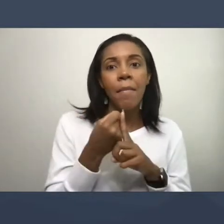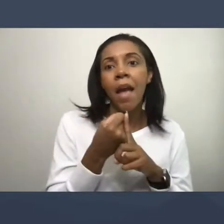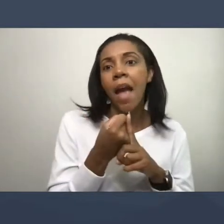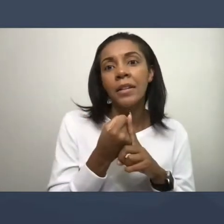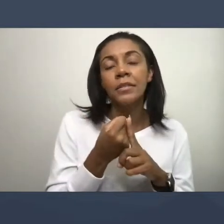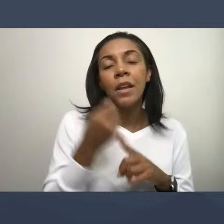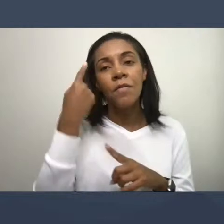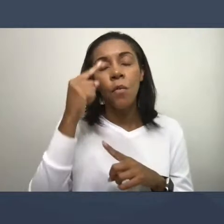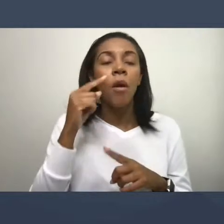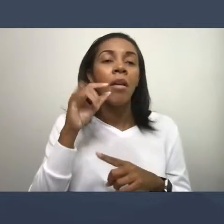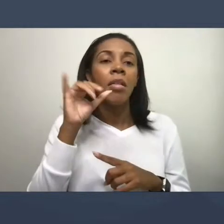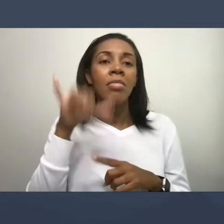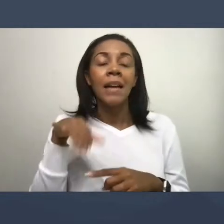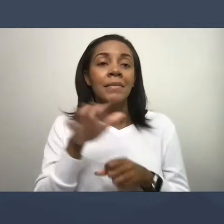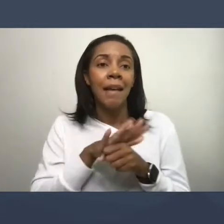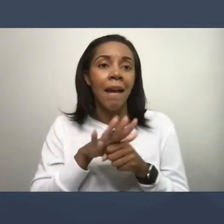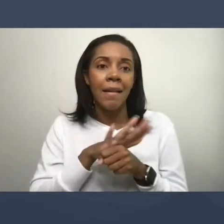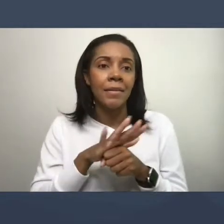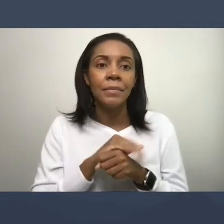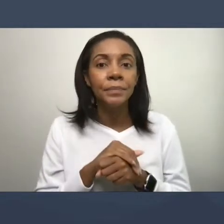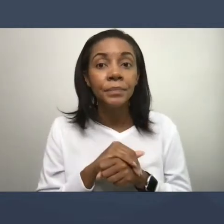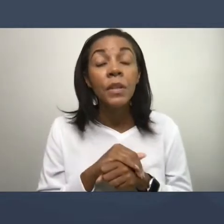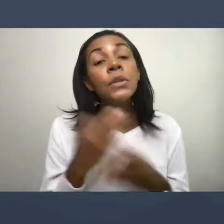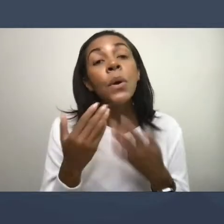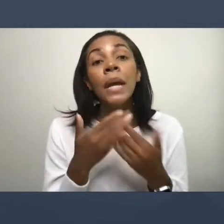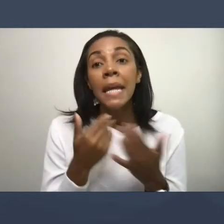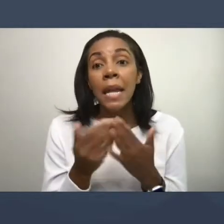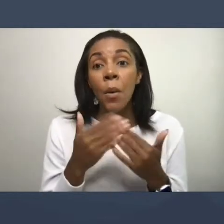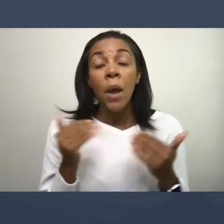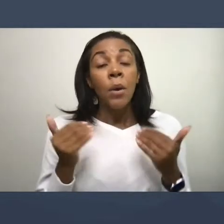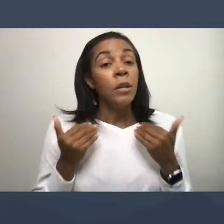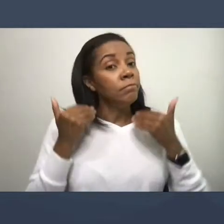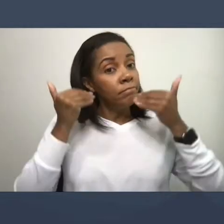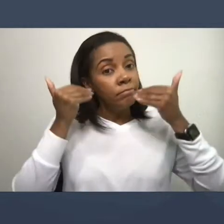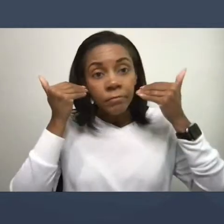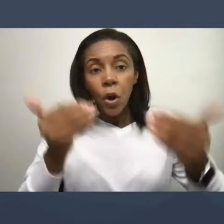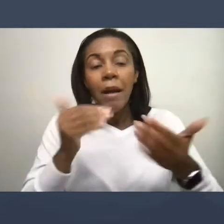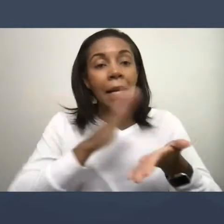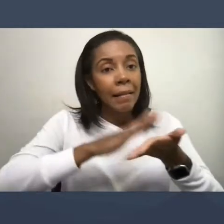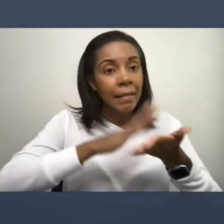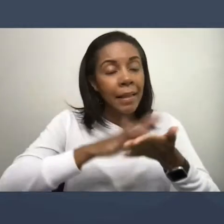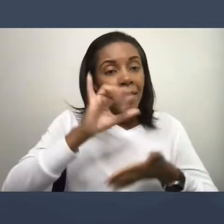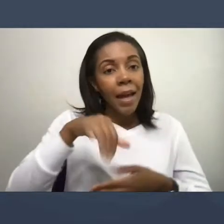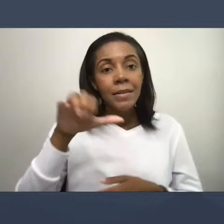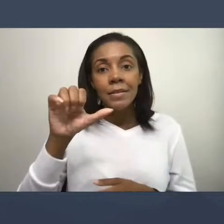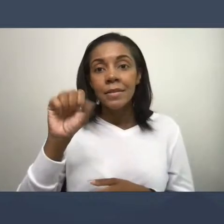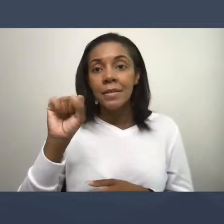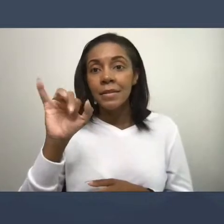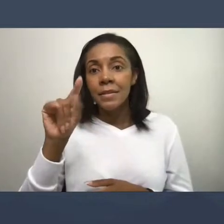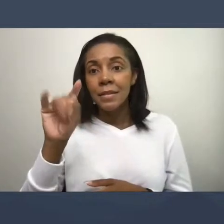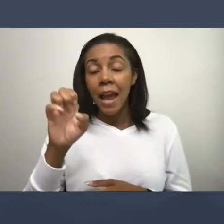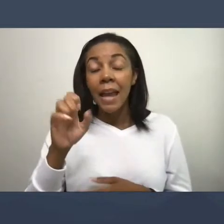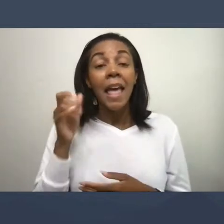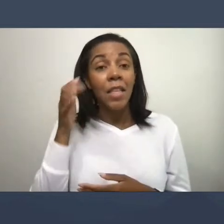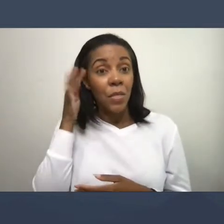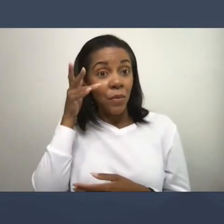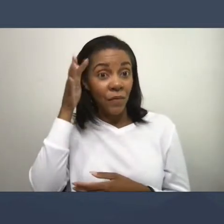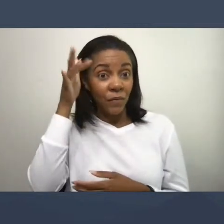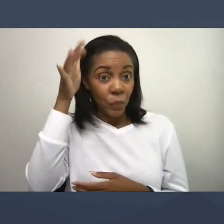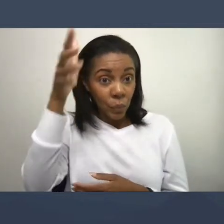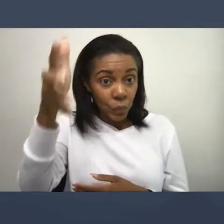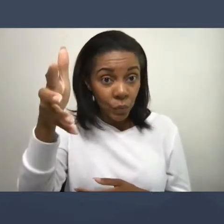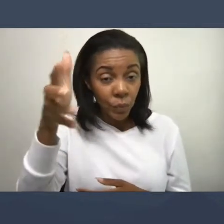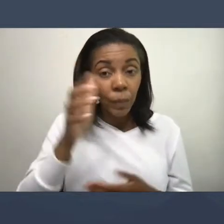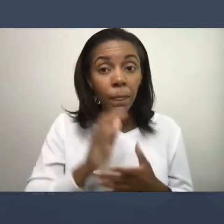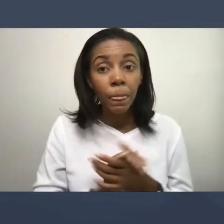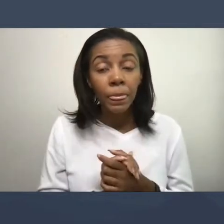at the island site, okay? And so anyway, we're going to move forward, clean that site up, and in long term, it looks like